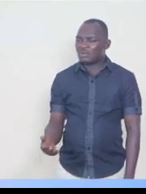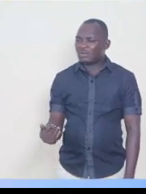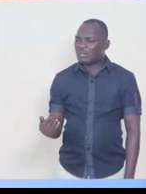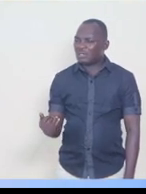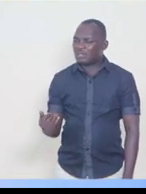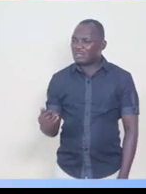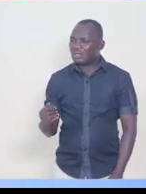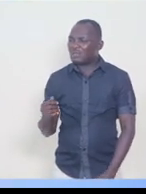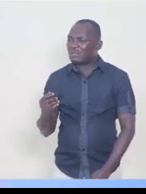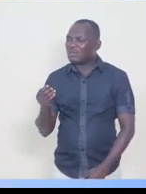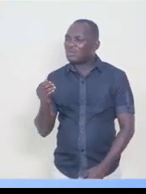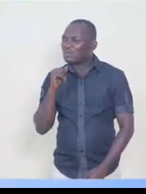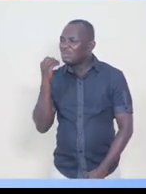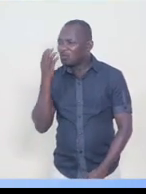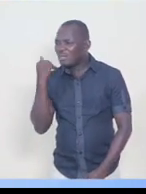Why are you not eating?